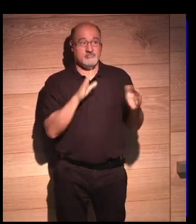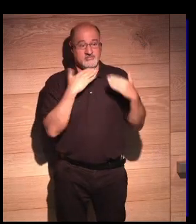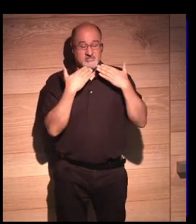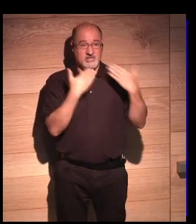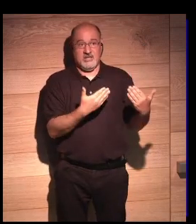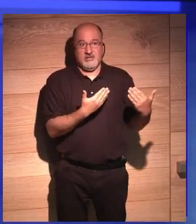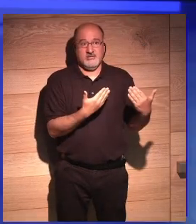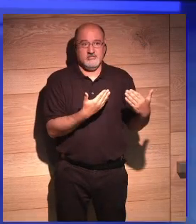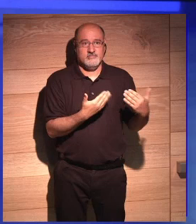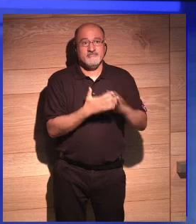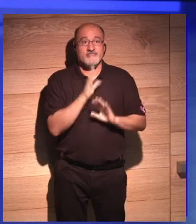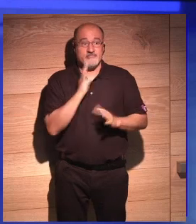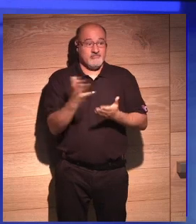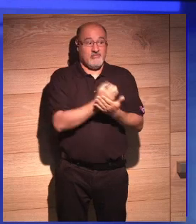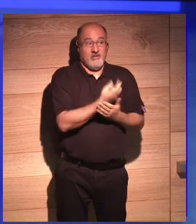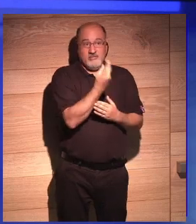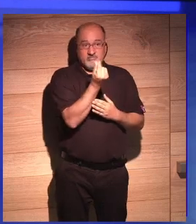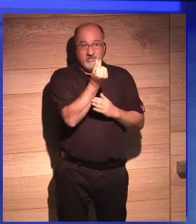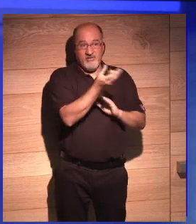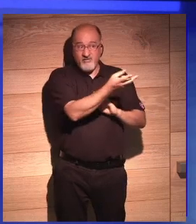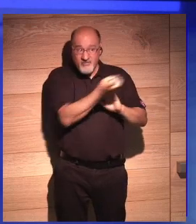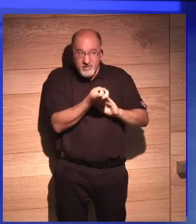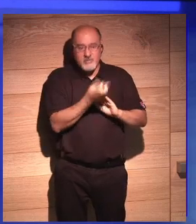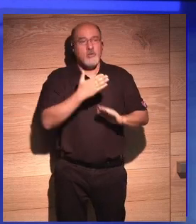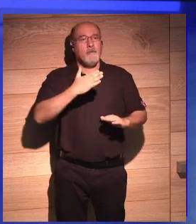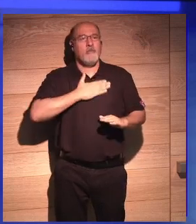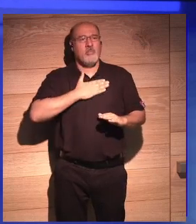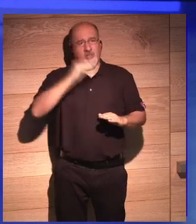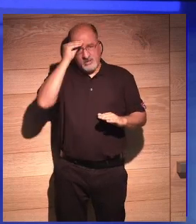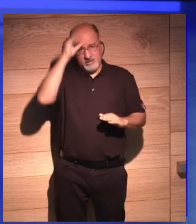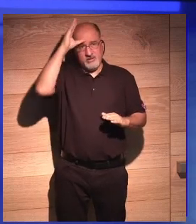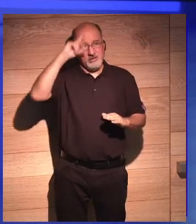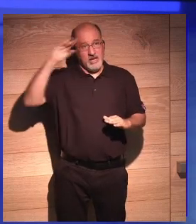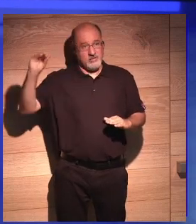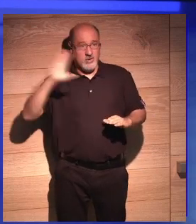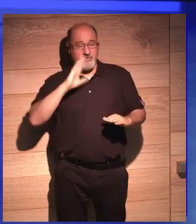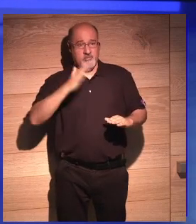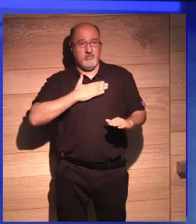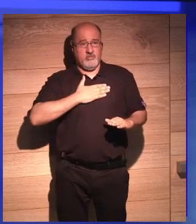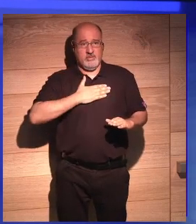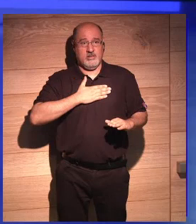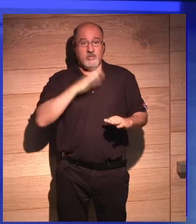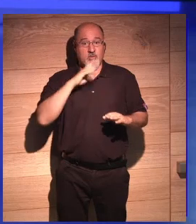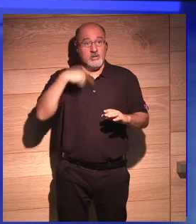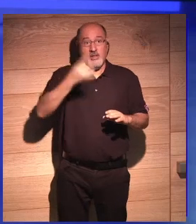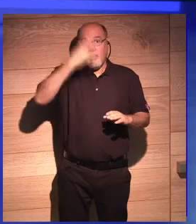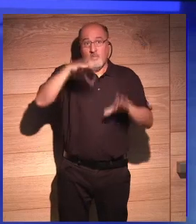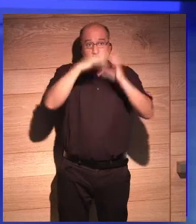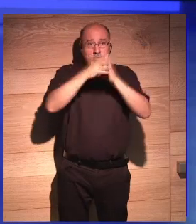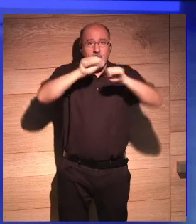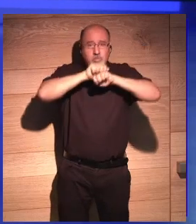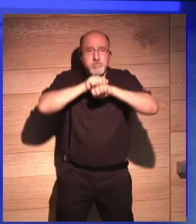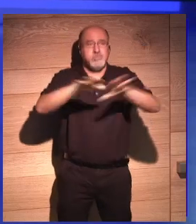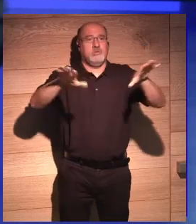to get our ideas into the world. And what we've realized is that with the ideas, our IP that we bring into the